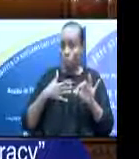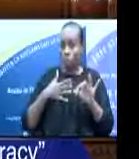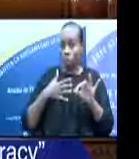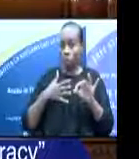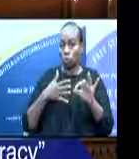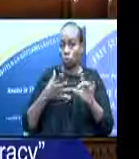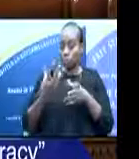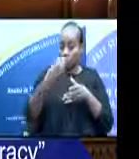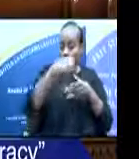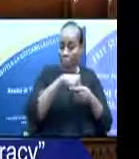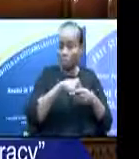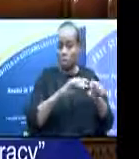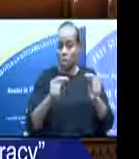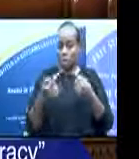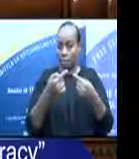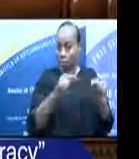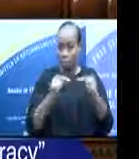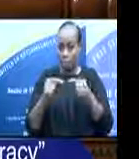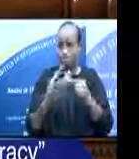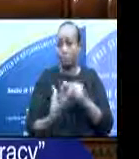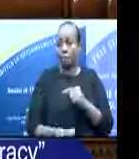in violence.